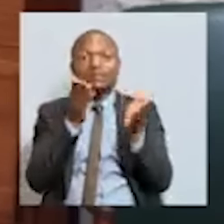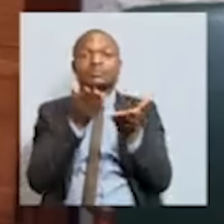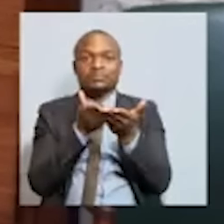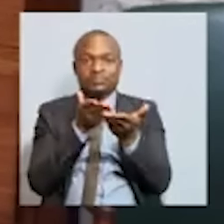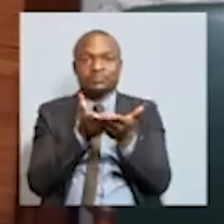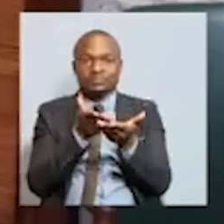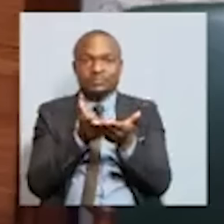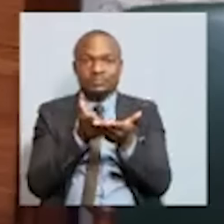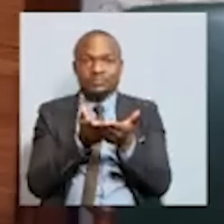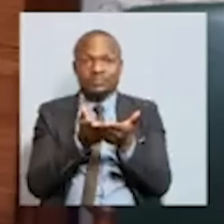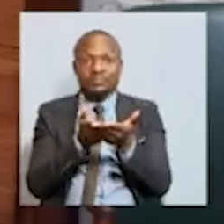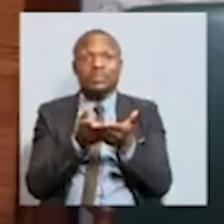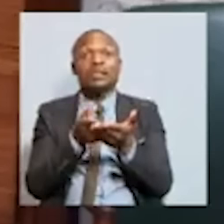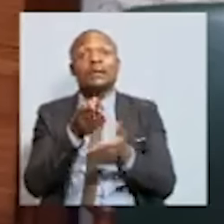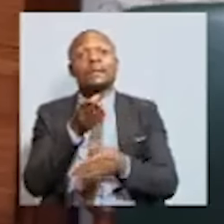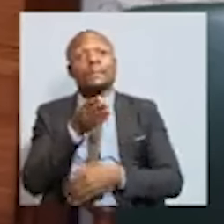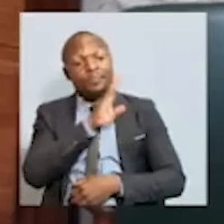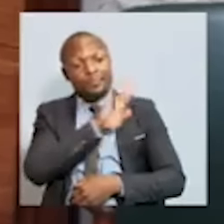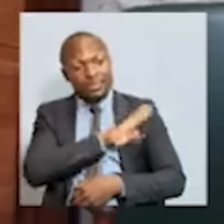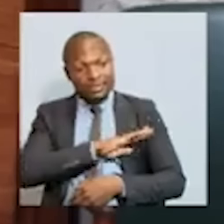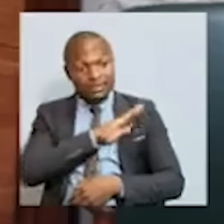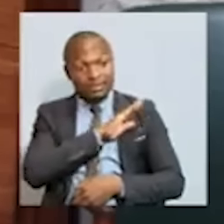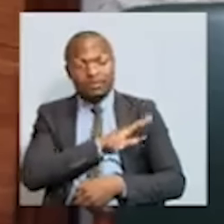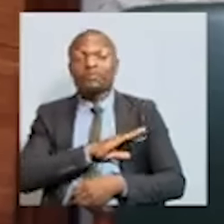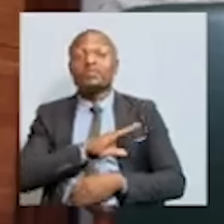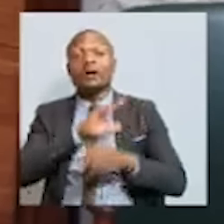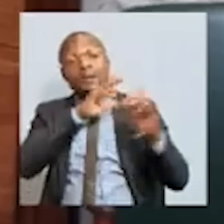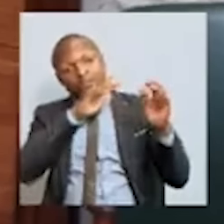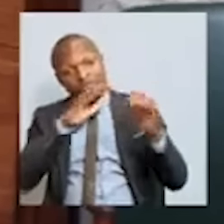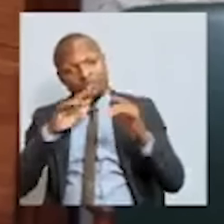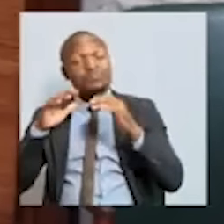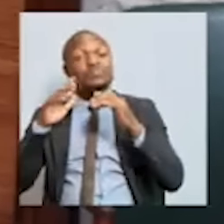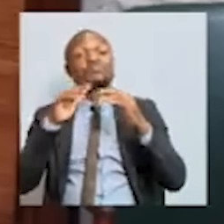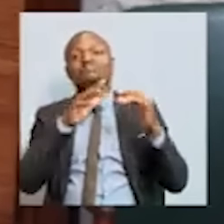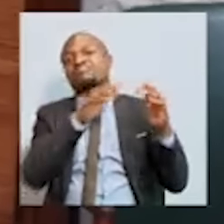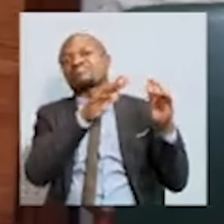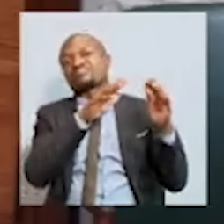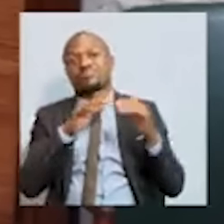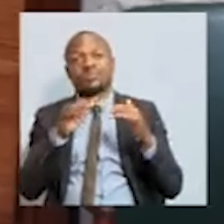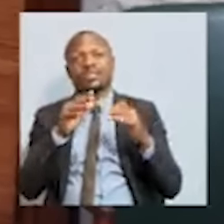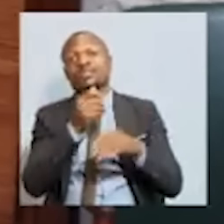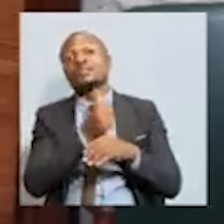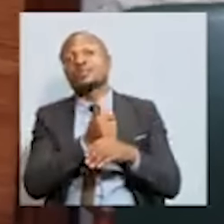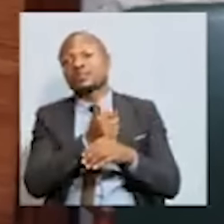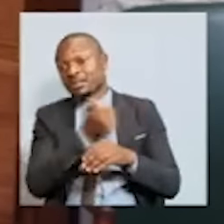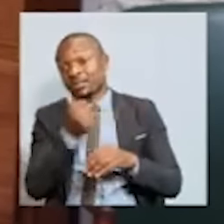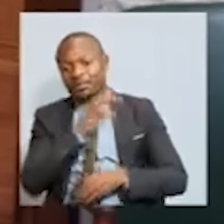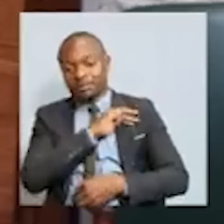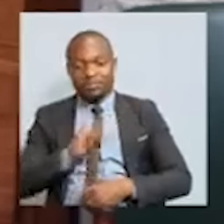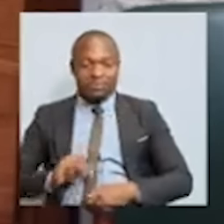that unethical behavior, violence, and molestation of other members by a member is a